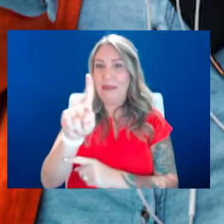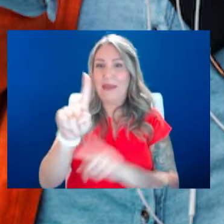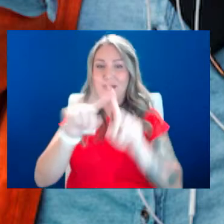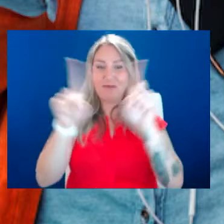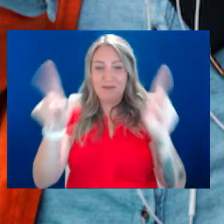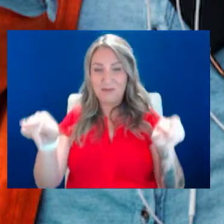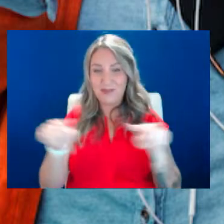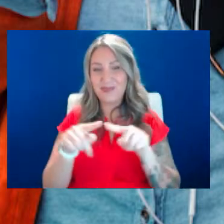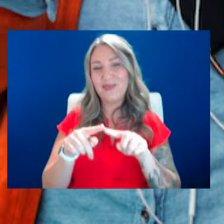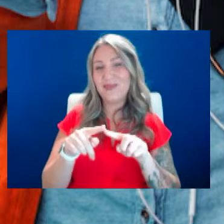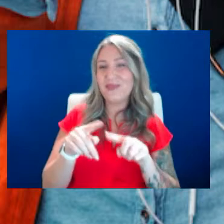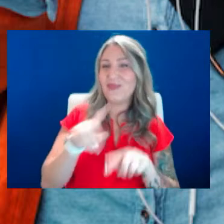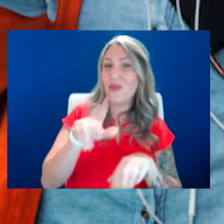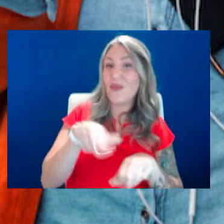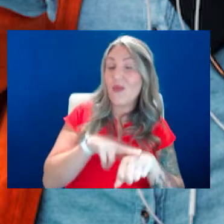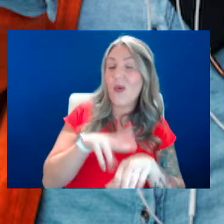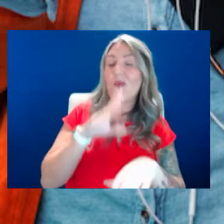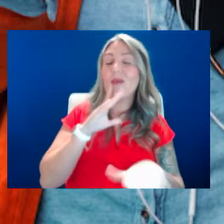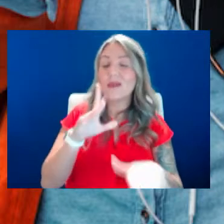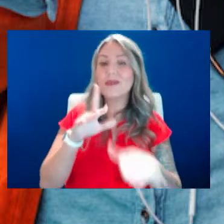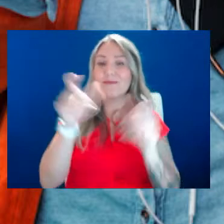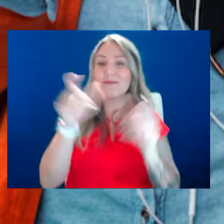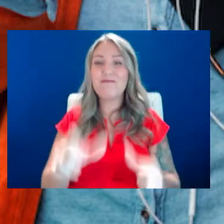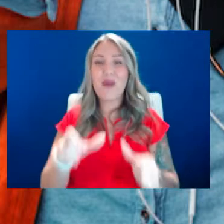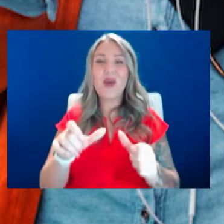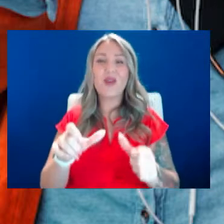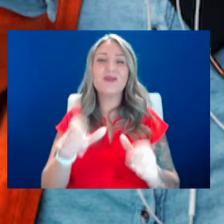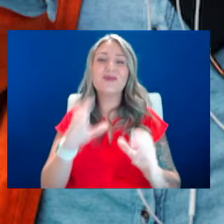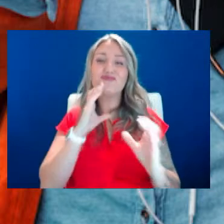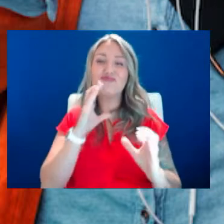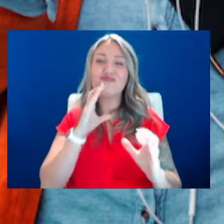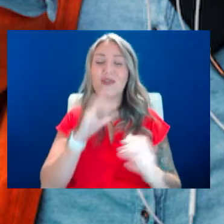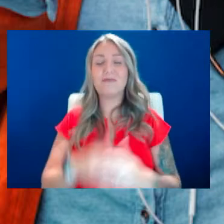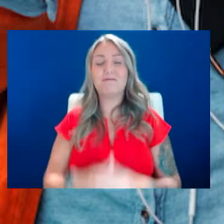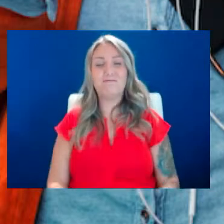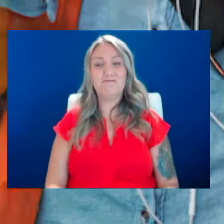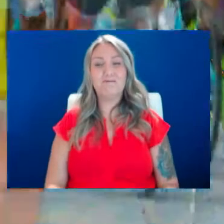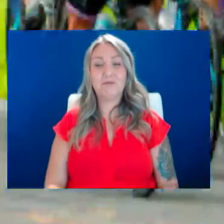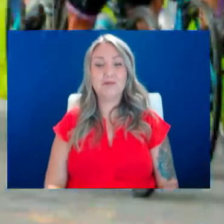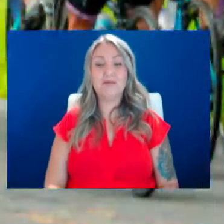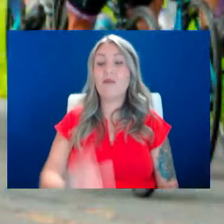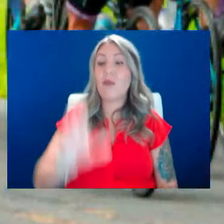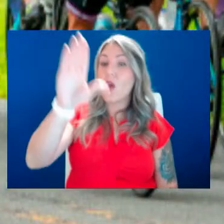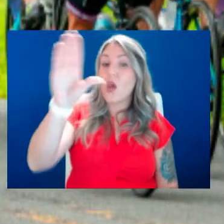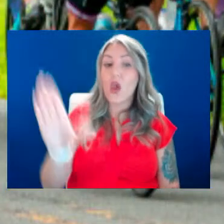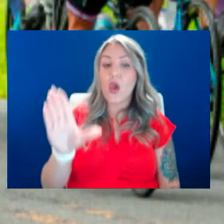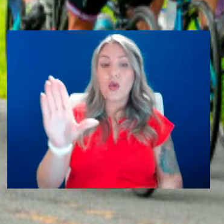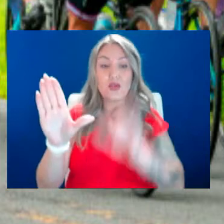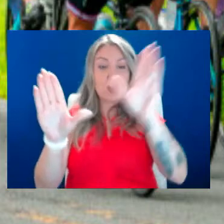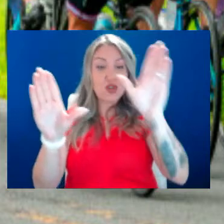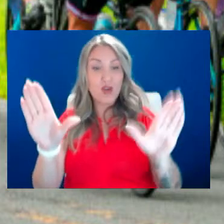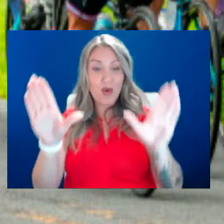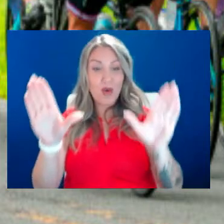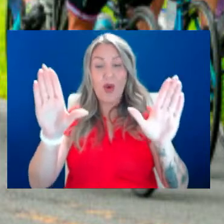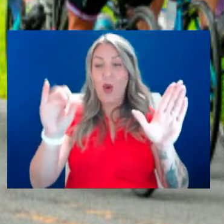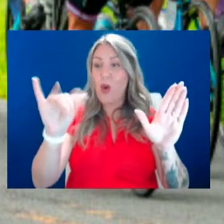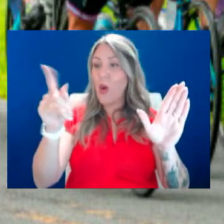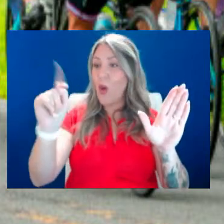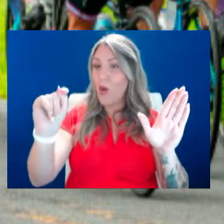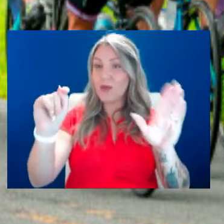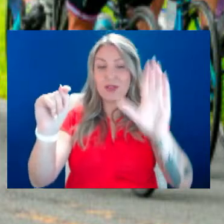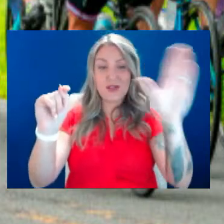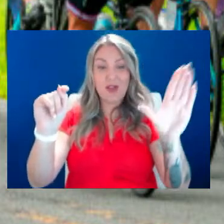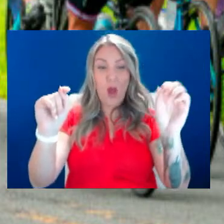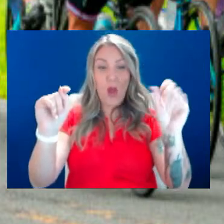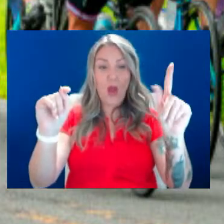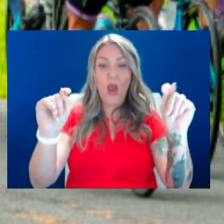screen, or of course, post them in the chat below. We'll get to those here in just a moment. The Coast to Coast for Cancer ride, though, started in 2014 when a